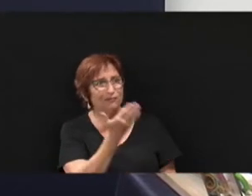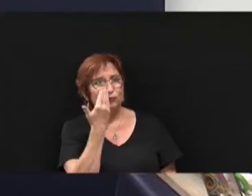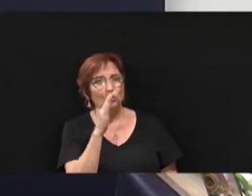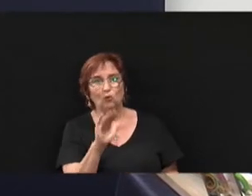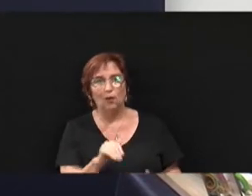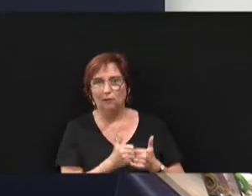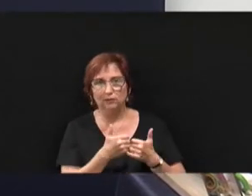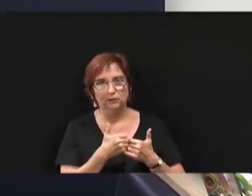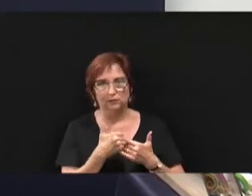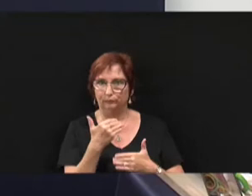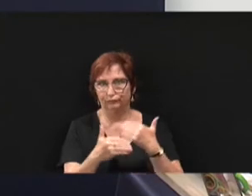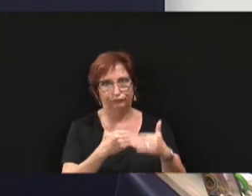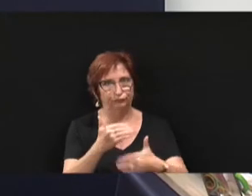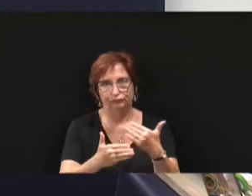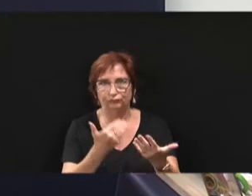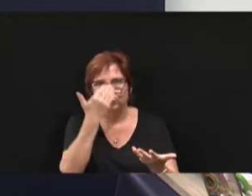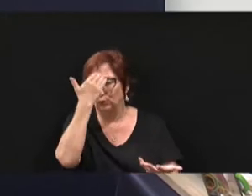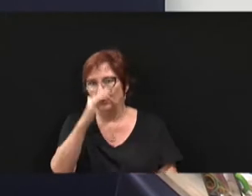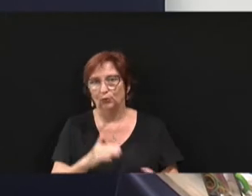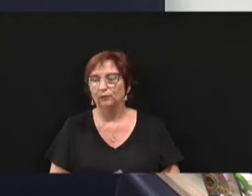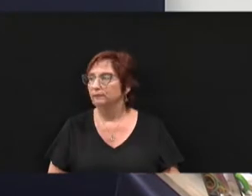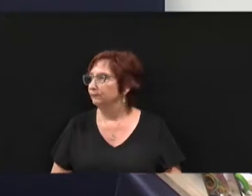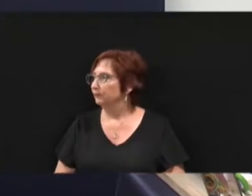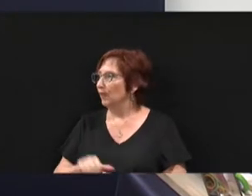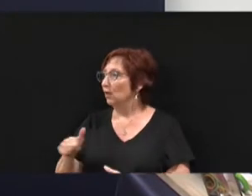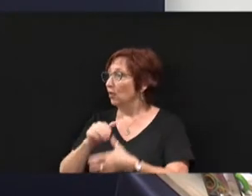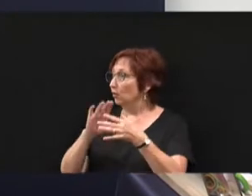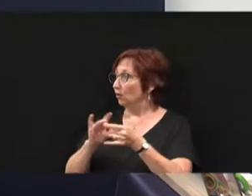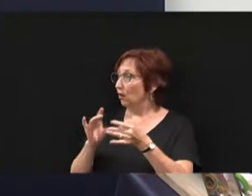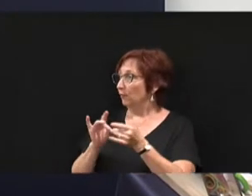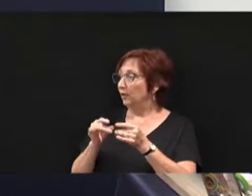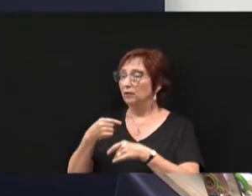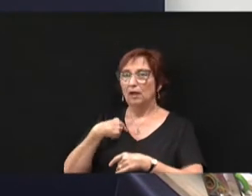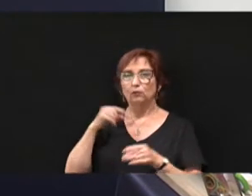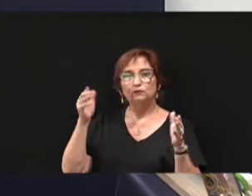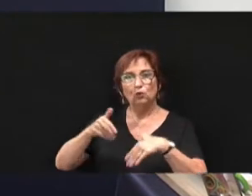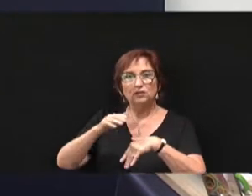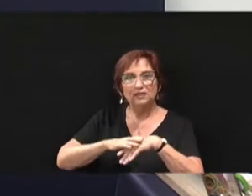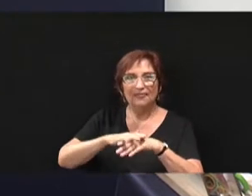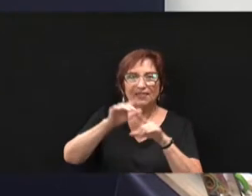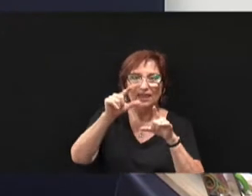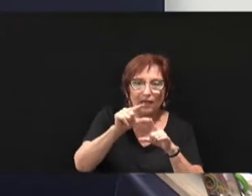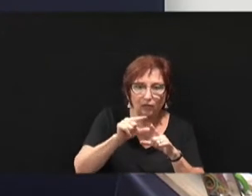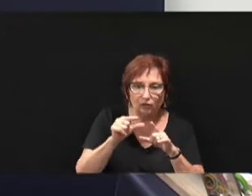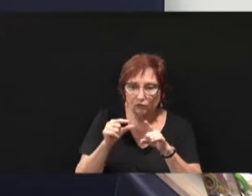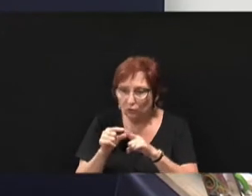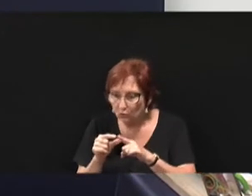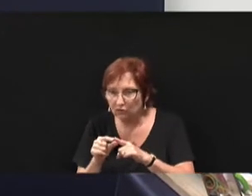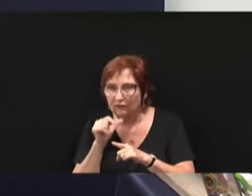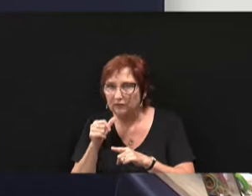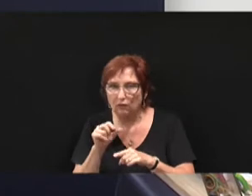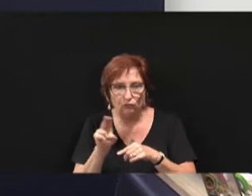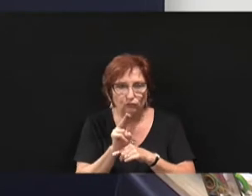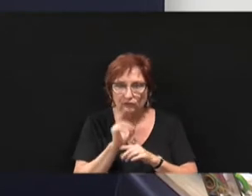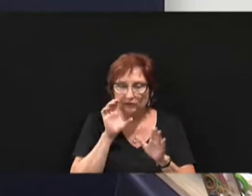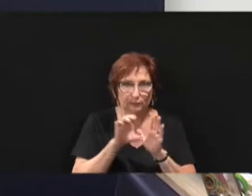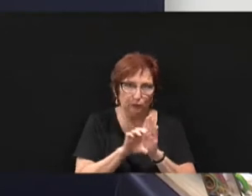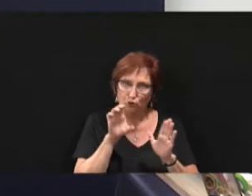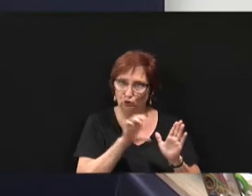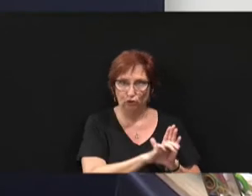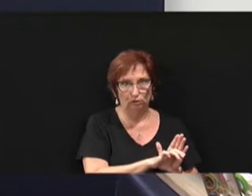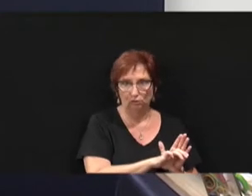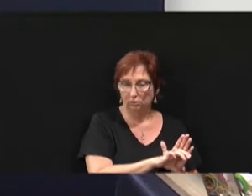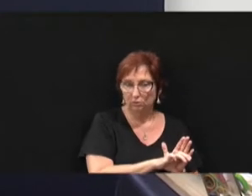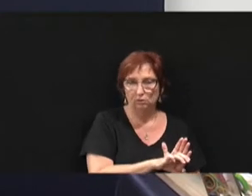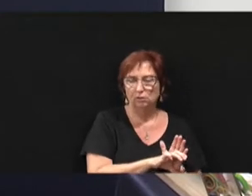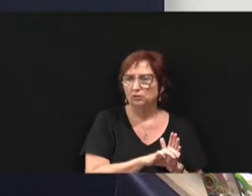Okay, one other. Yes. I was so focused on like the letters and the words. I wasn't looking at the illustration, the anything. So when you were like,